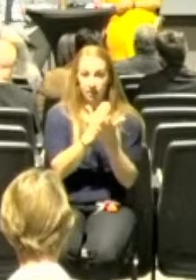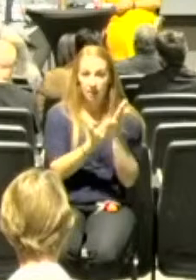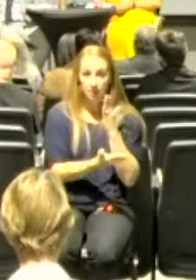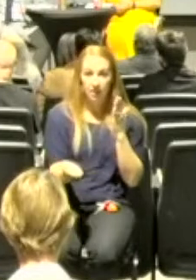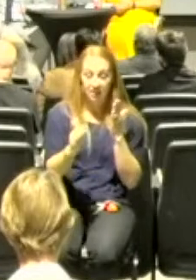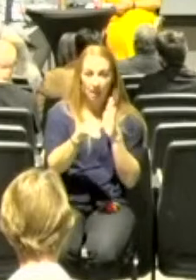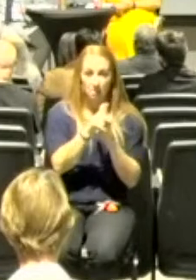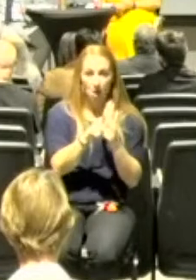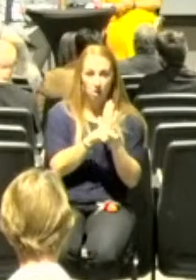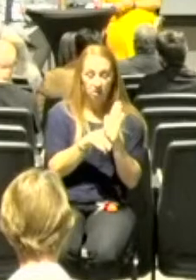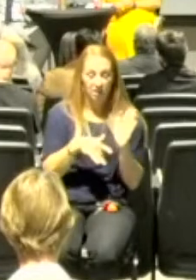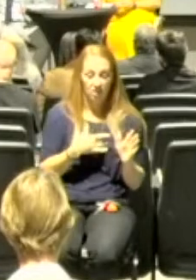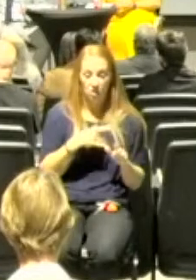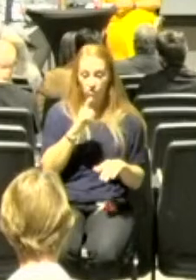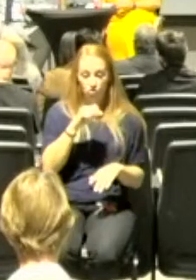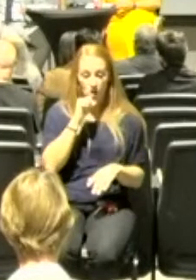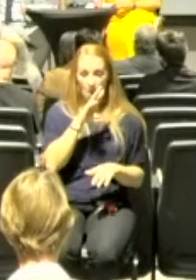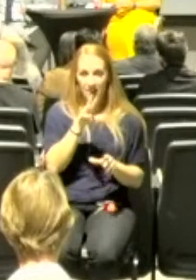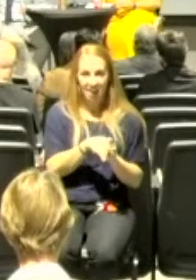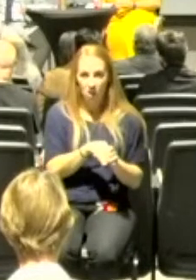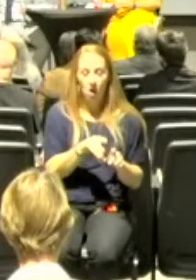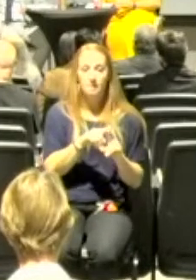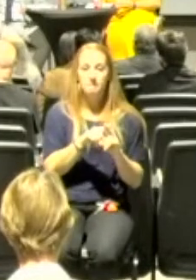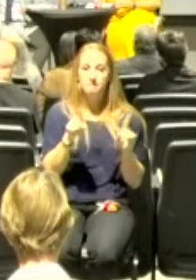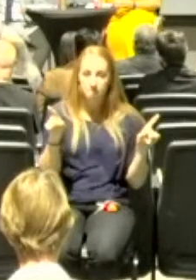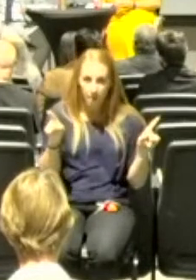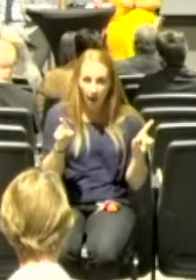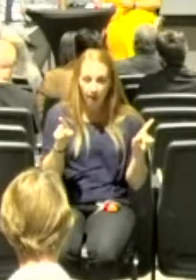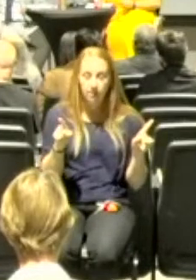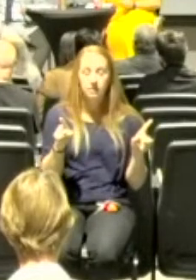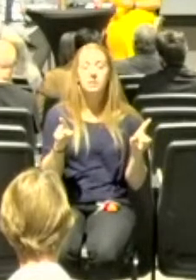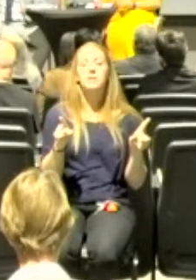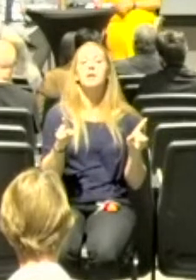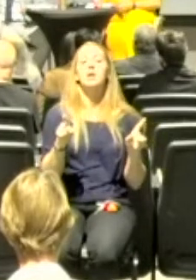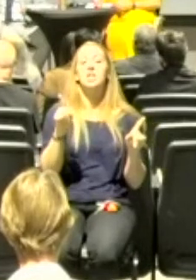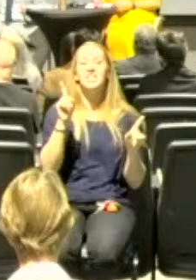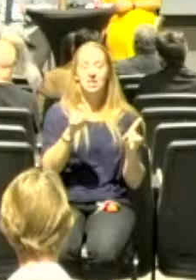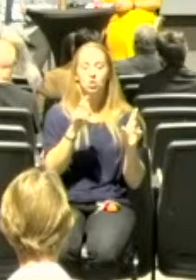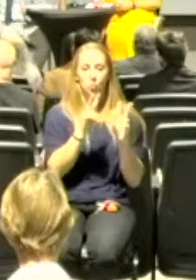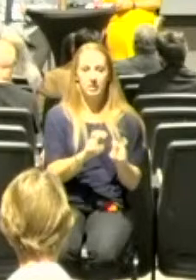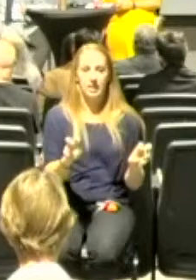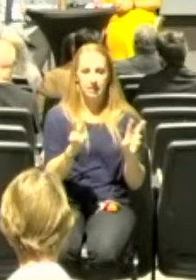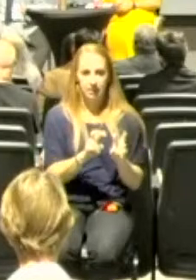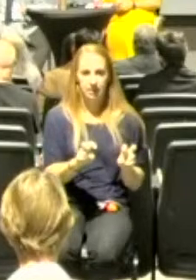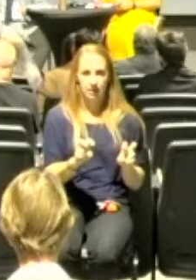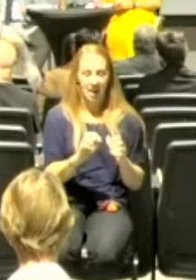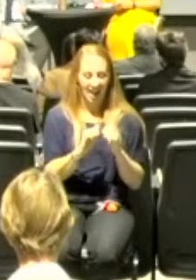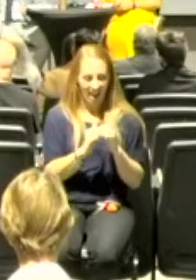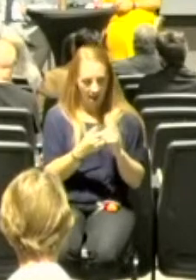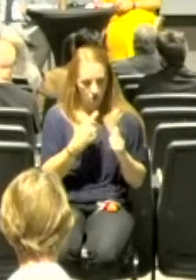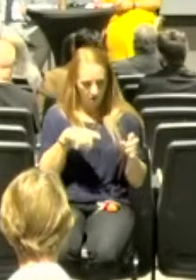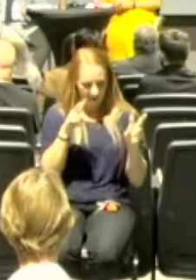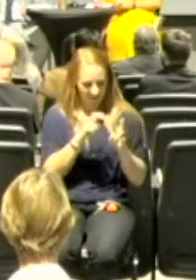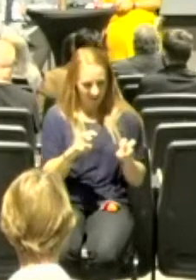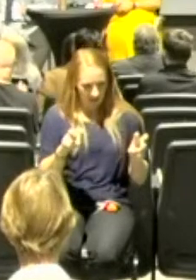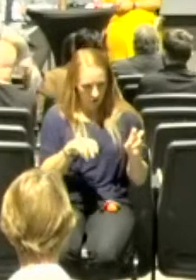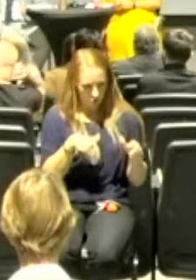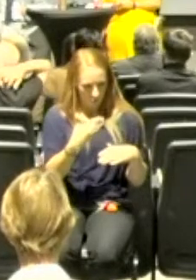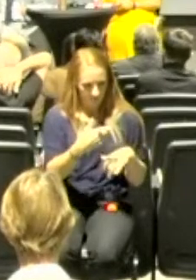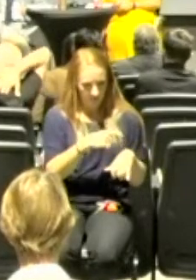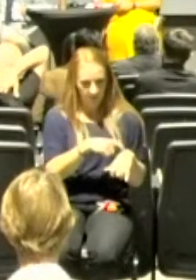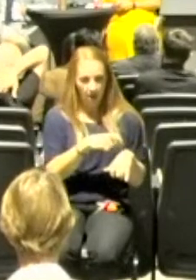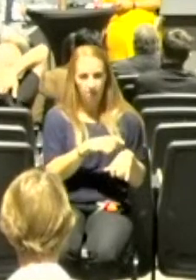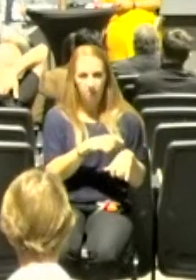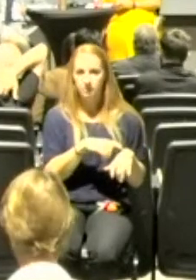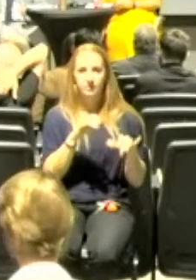necessarily think should be in there, but we're going to do that, and it's in there, and we're going to assess it. So how do we look at this over time? That's the same way